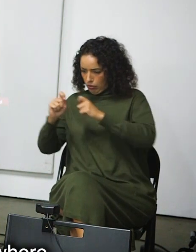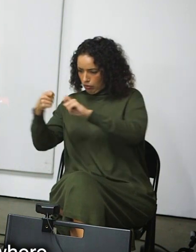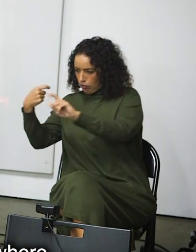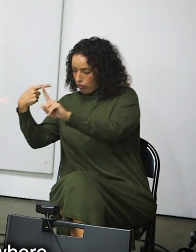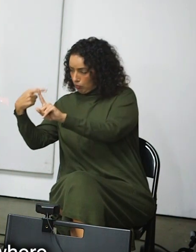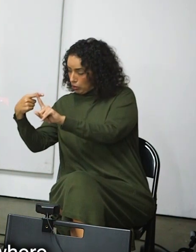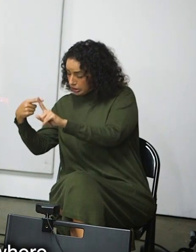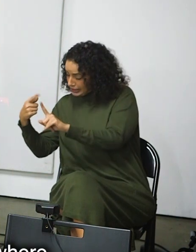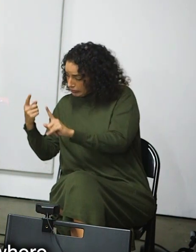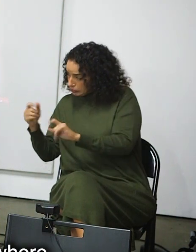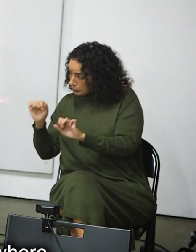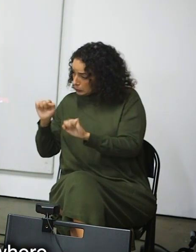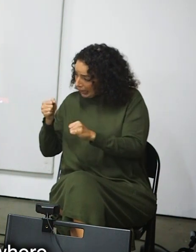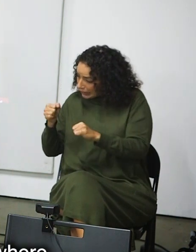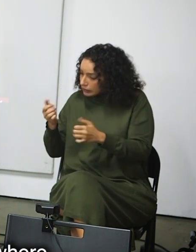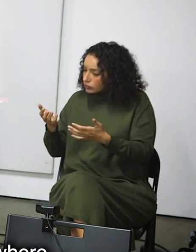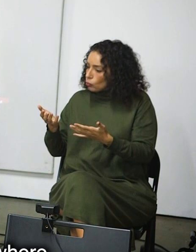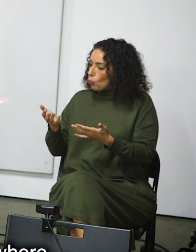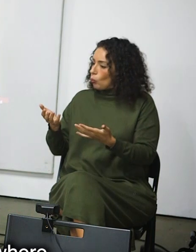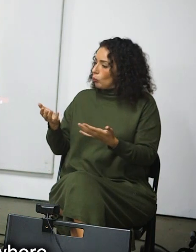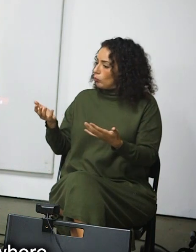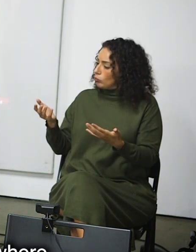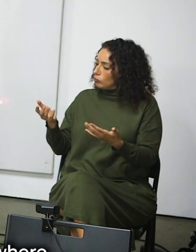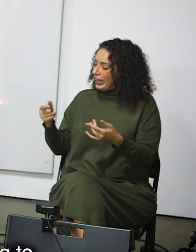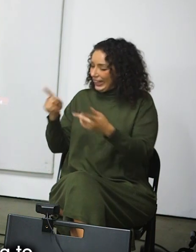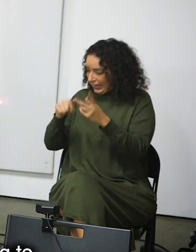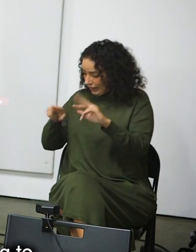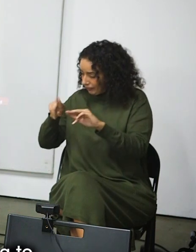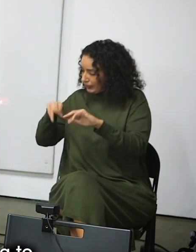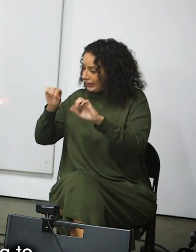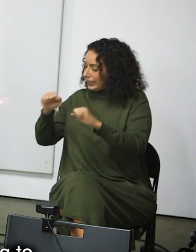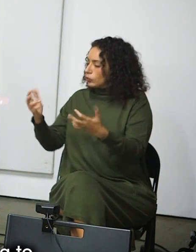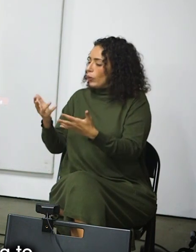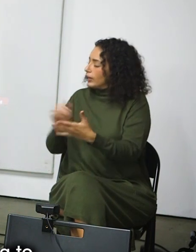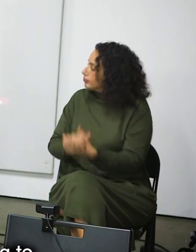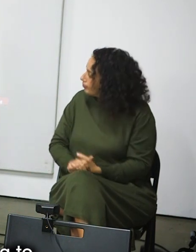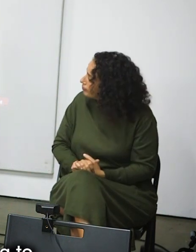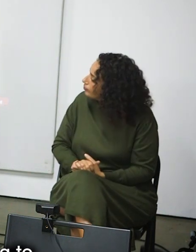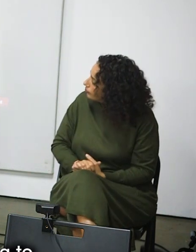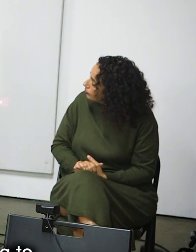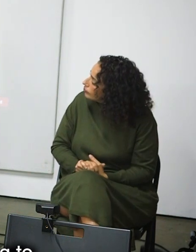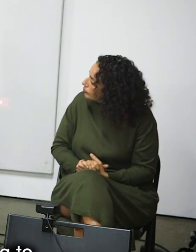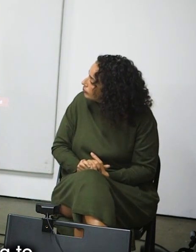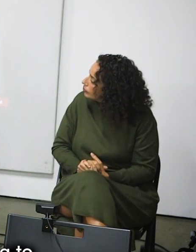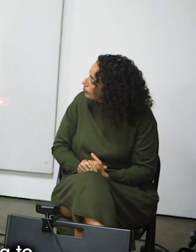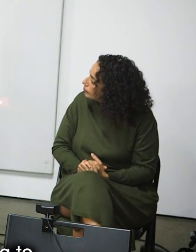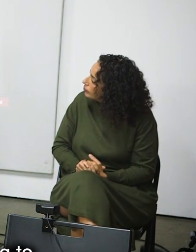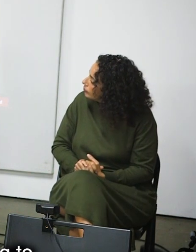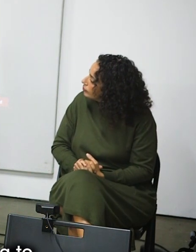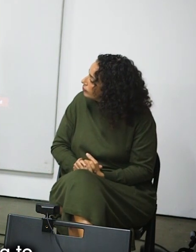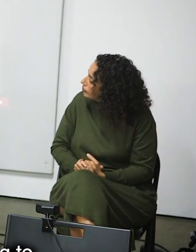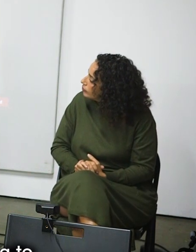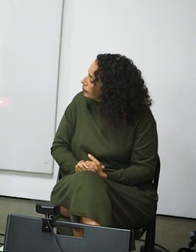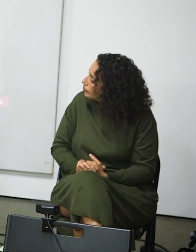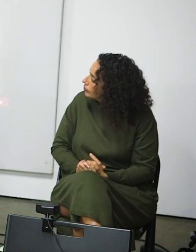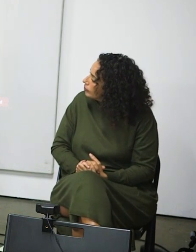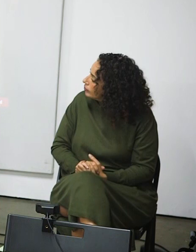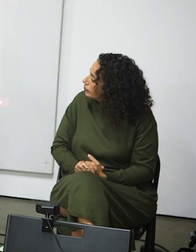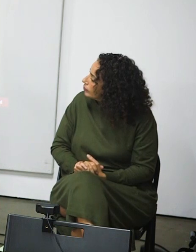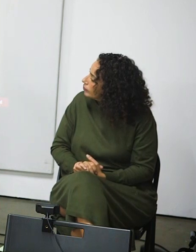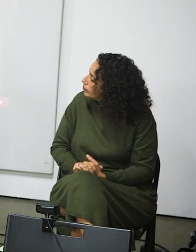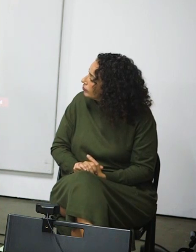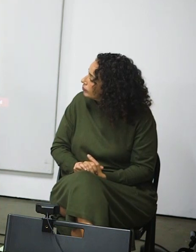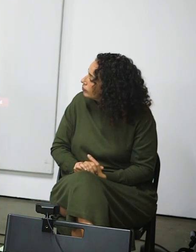question was, have we seen anywhere within the last few years where arts organisations are starting to improve in terms of their ways of thinking about